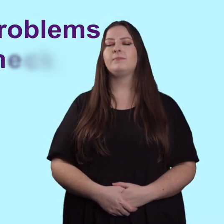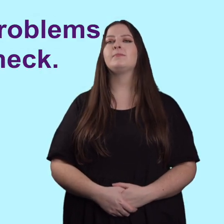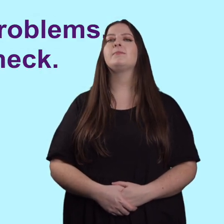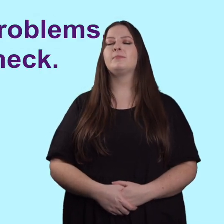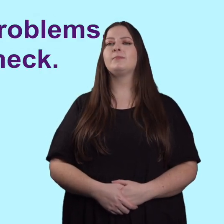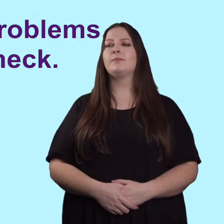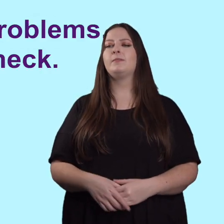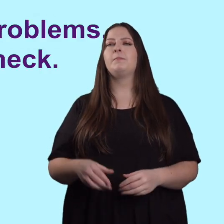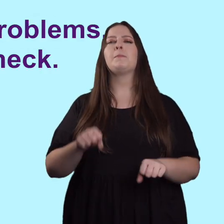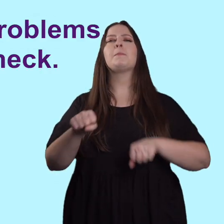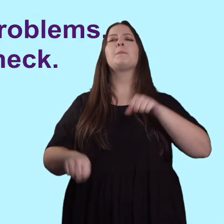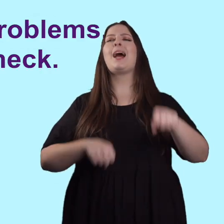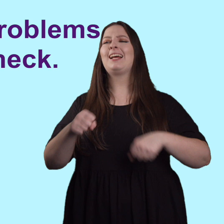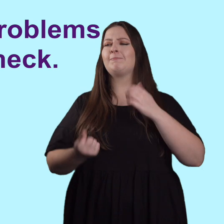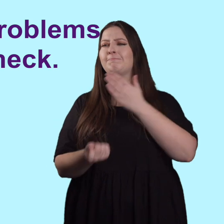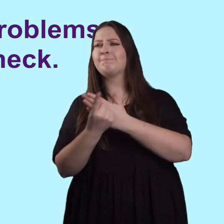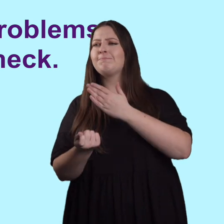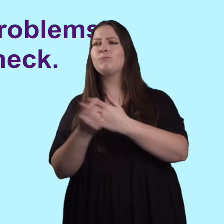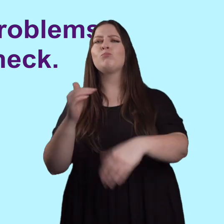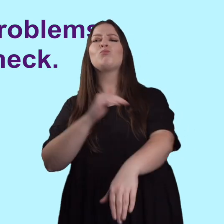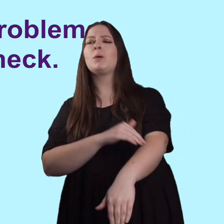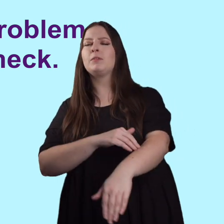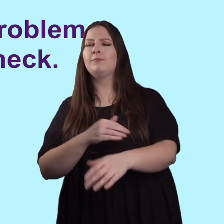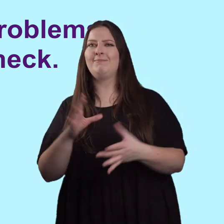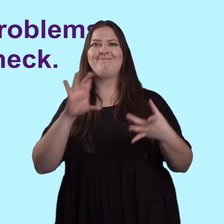Many parts of the bike can make a noise if there is a